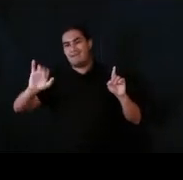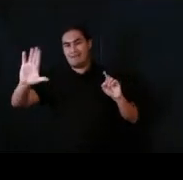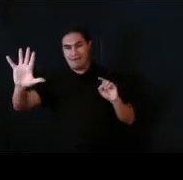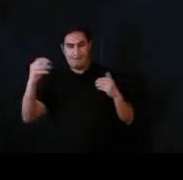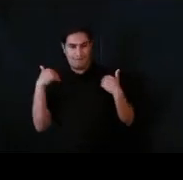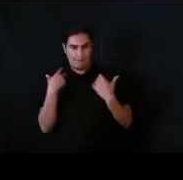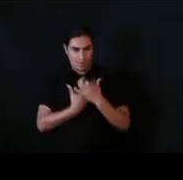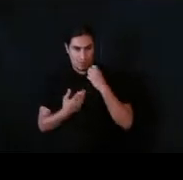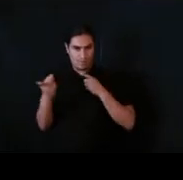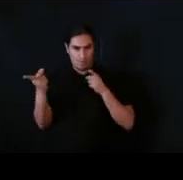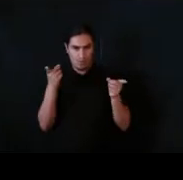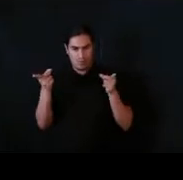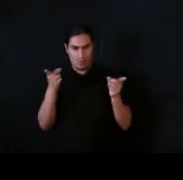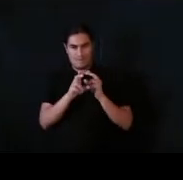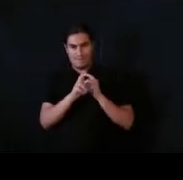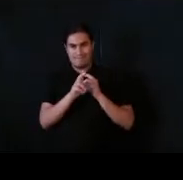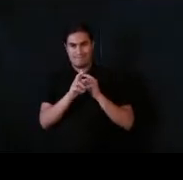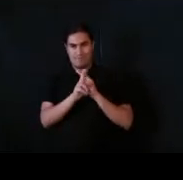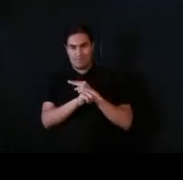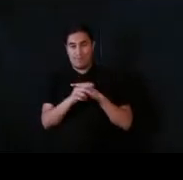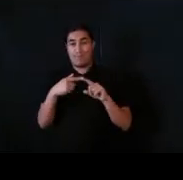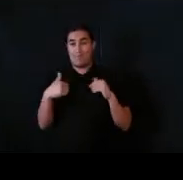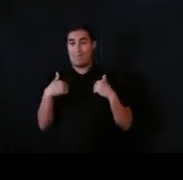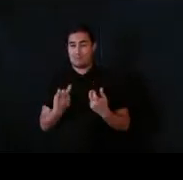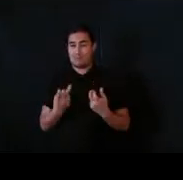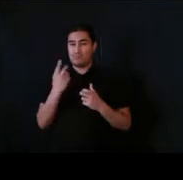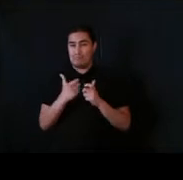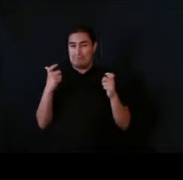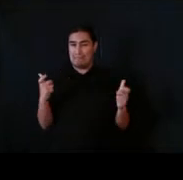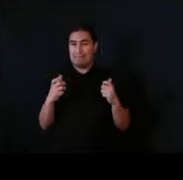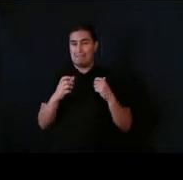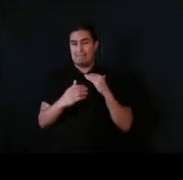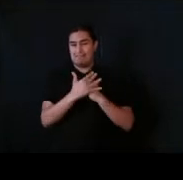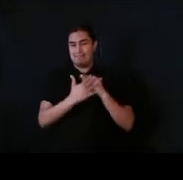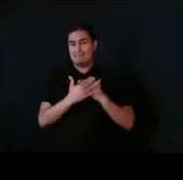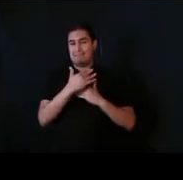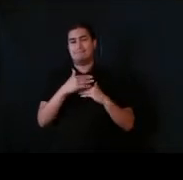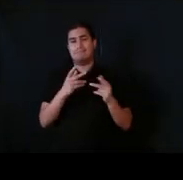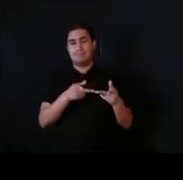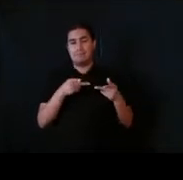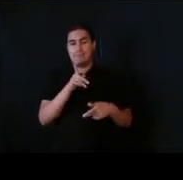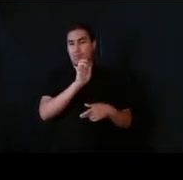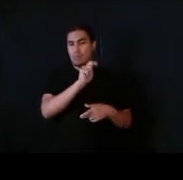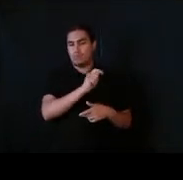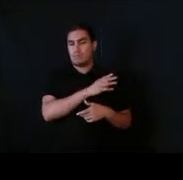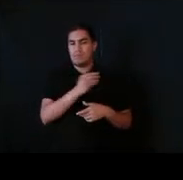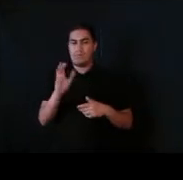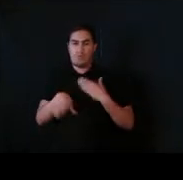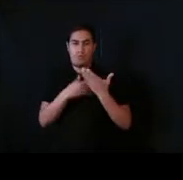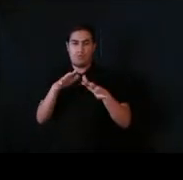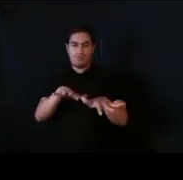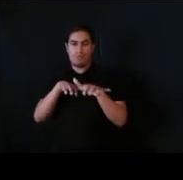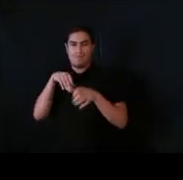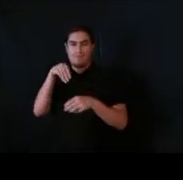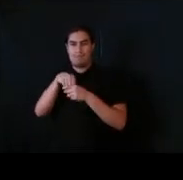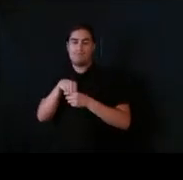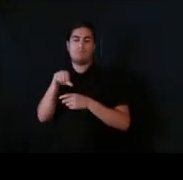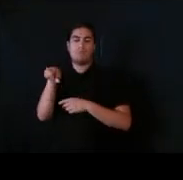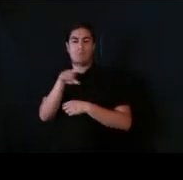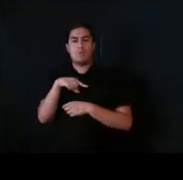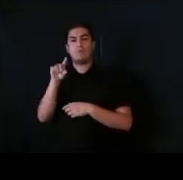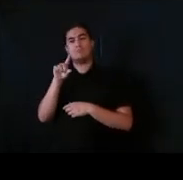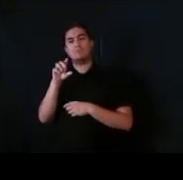also have two very major seaports and a lot of traffic that's going on to all the inter-regional corridors and so